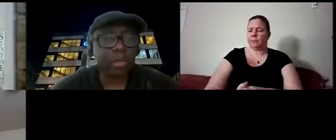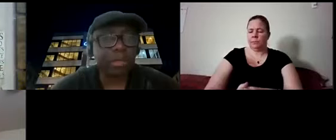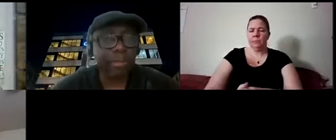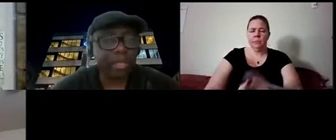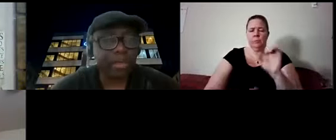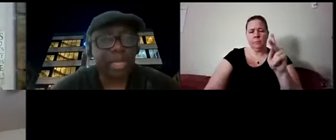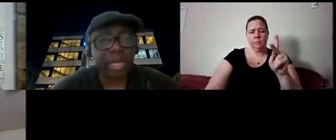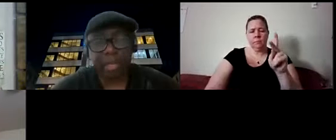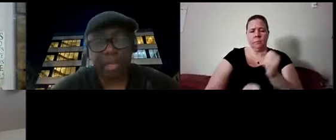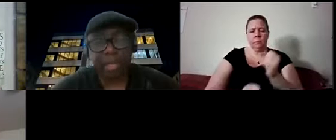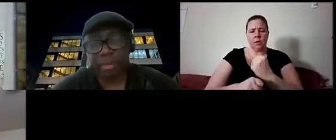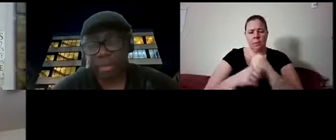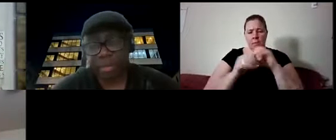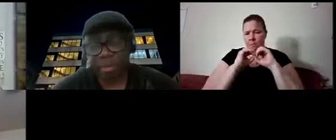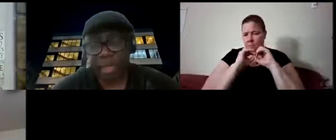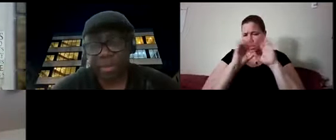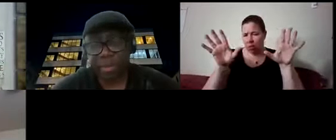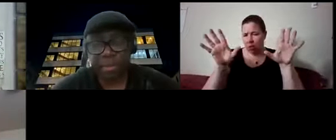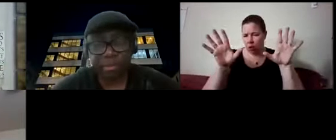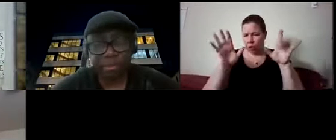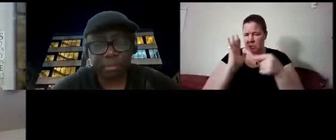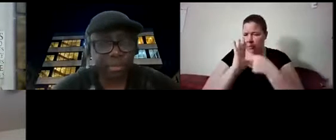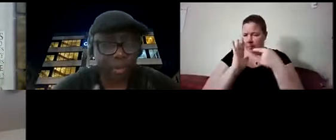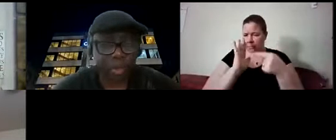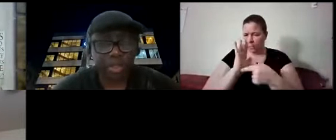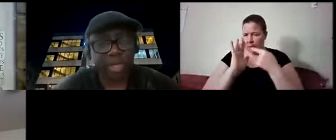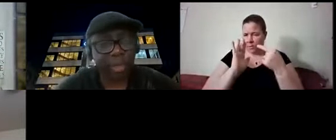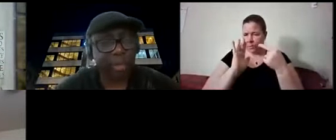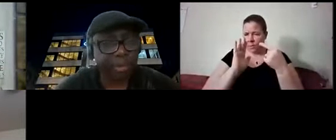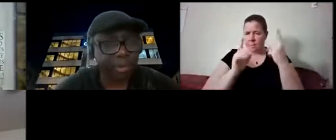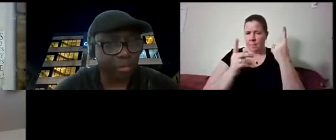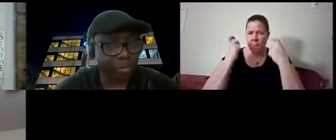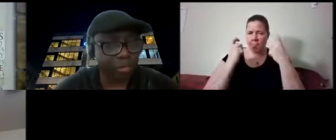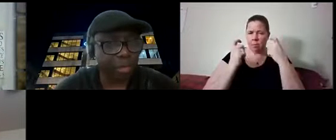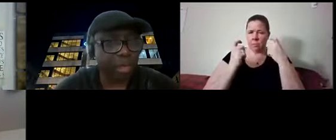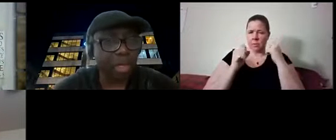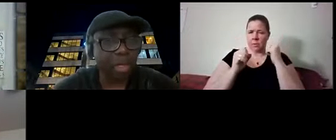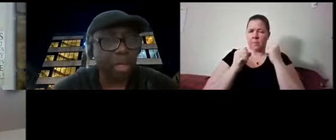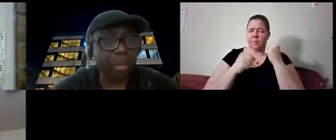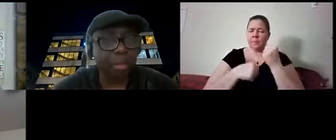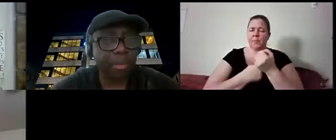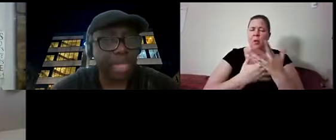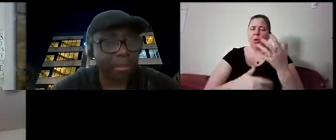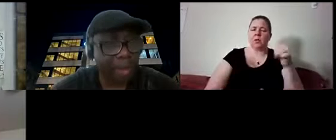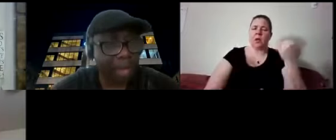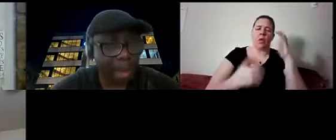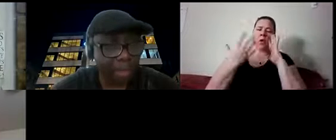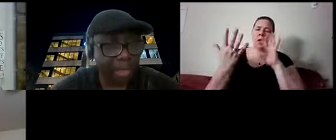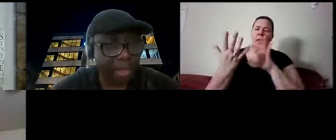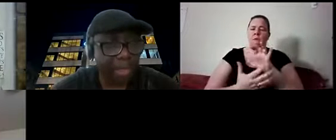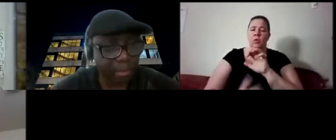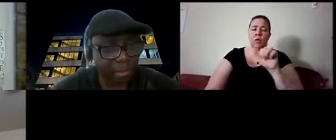Okay, so let me make something clear because sometimes questions can get other people confused. Mr.